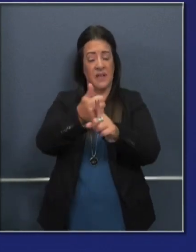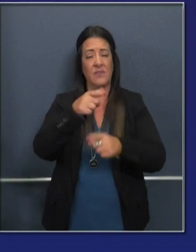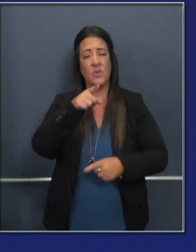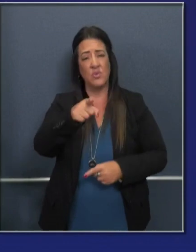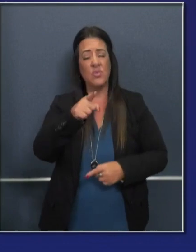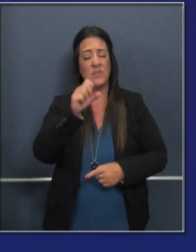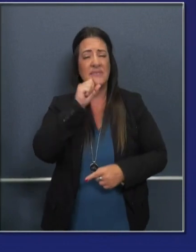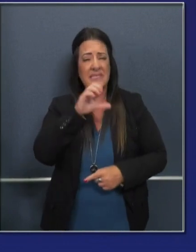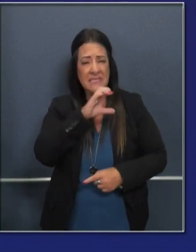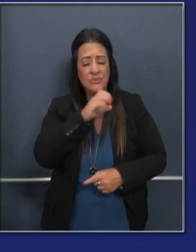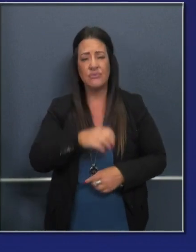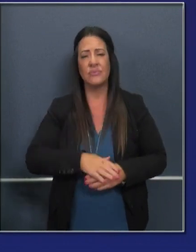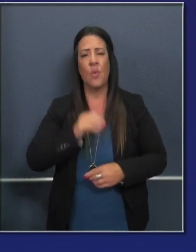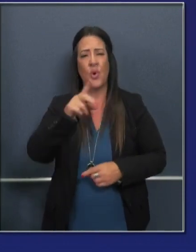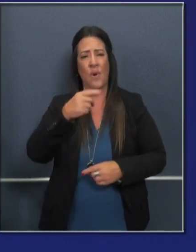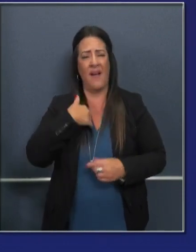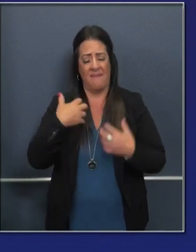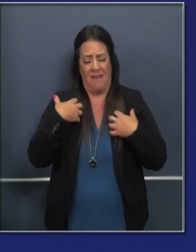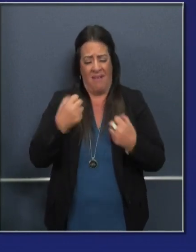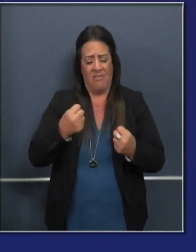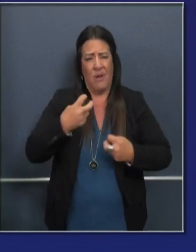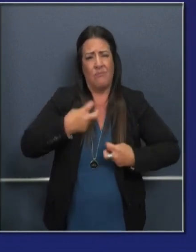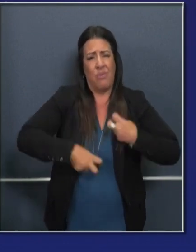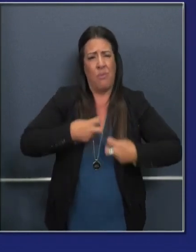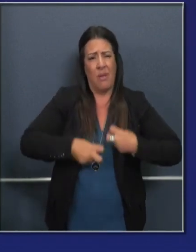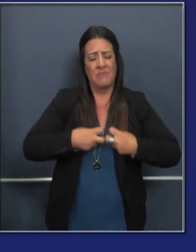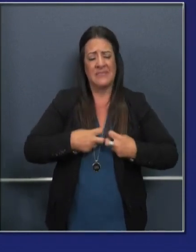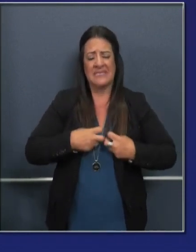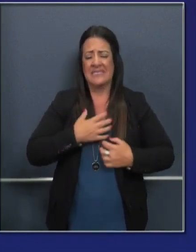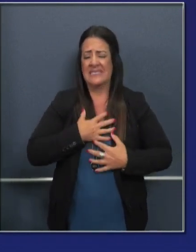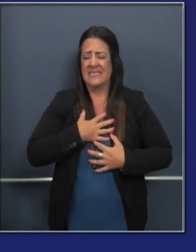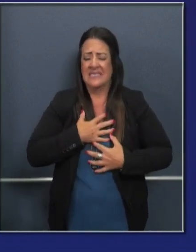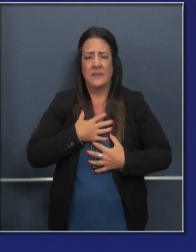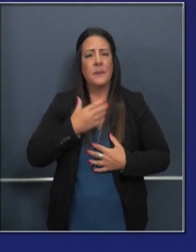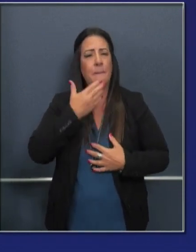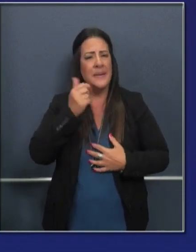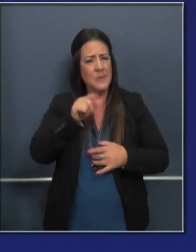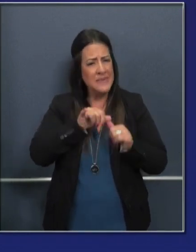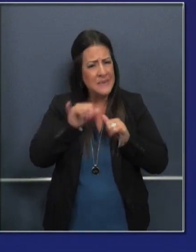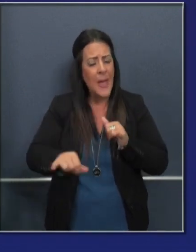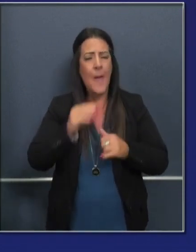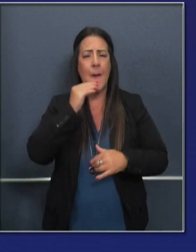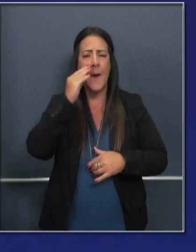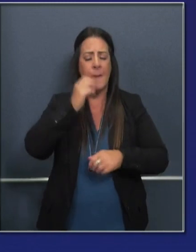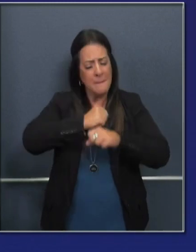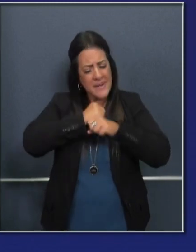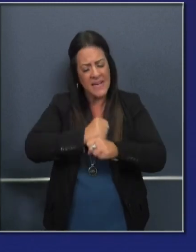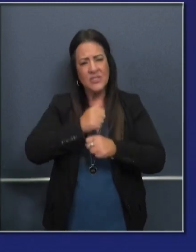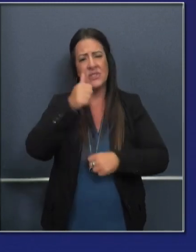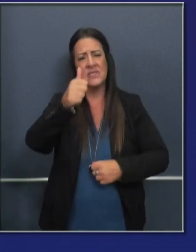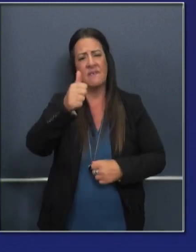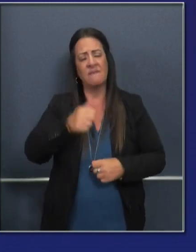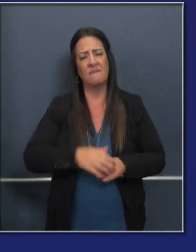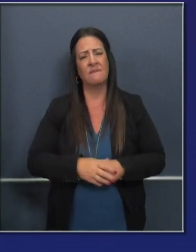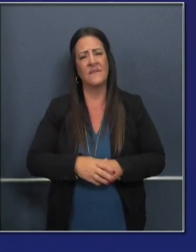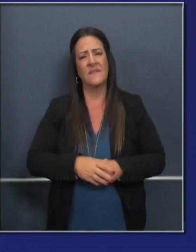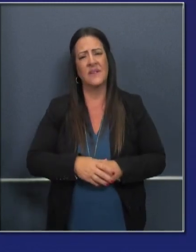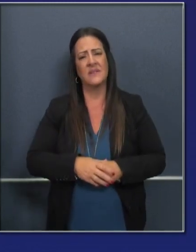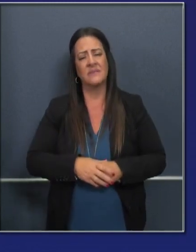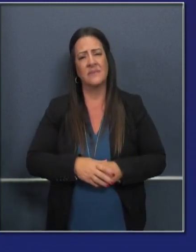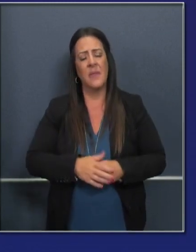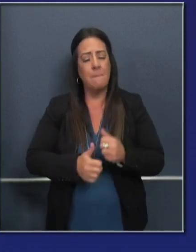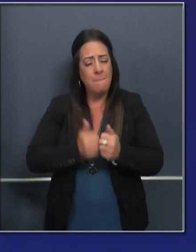medical condition, please, please do your best to stay at home and protect yourself. The most vulnerable remain